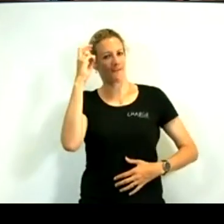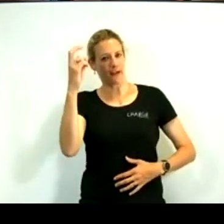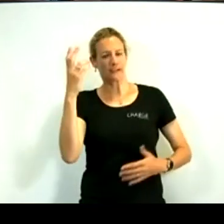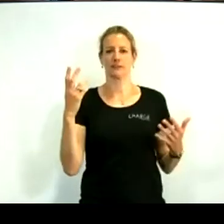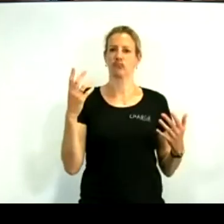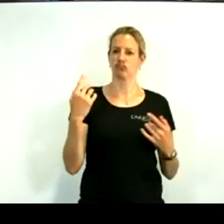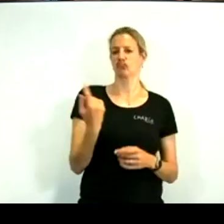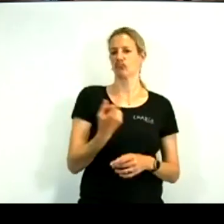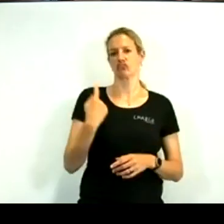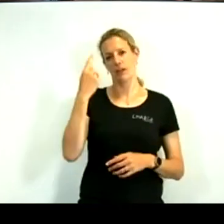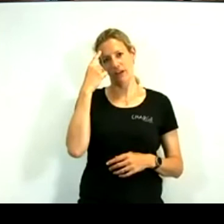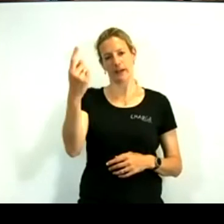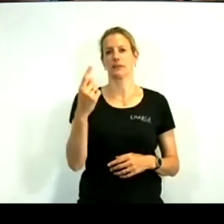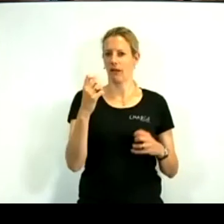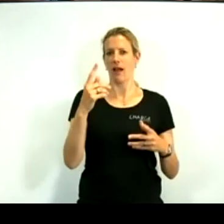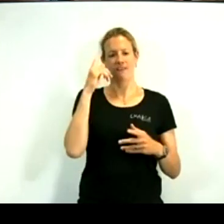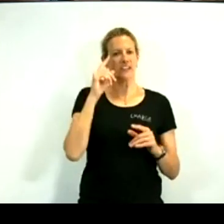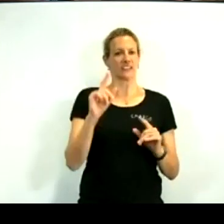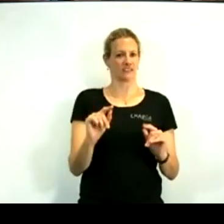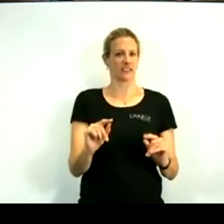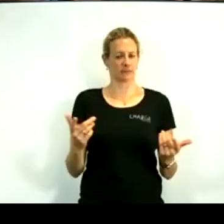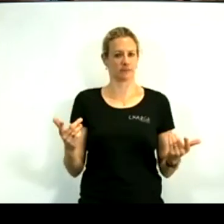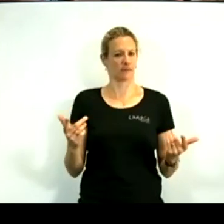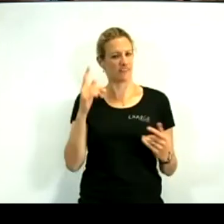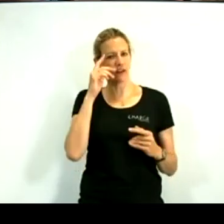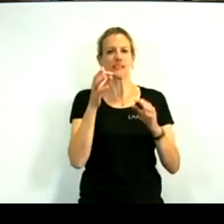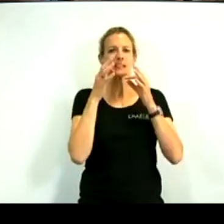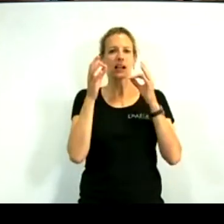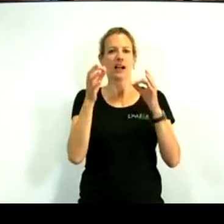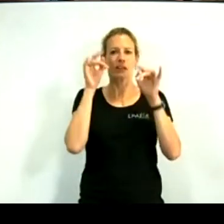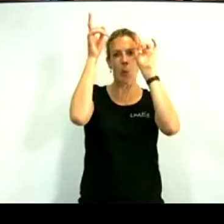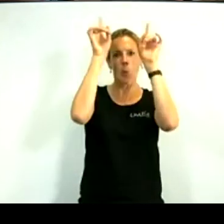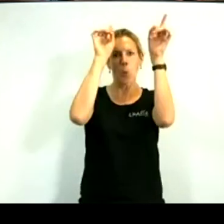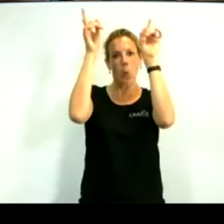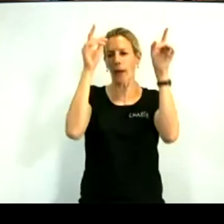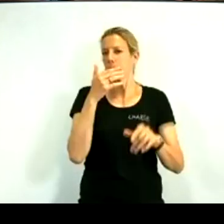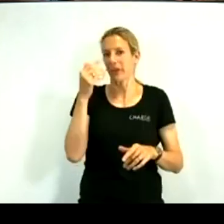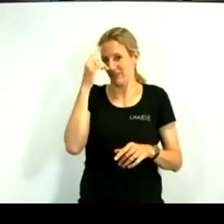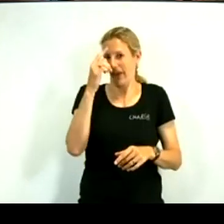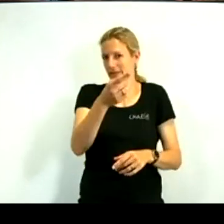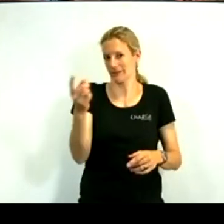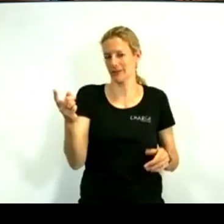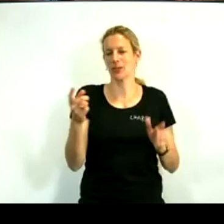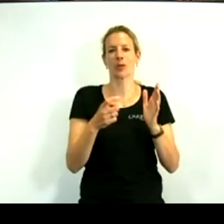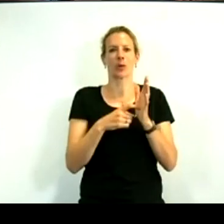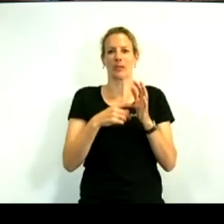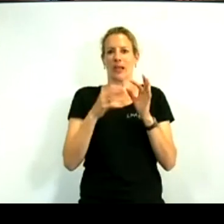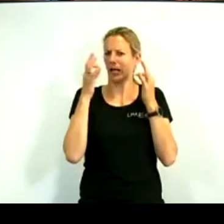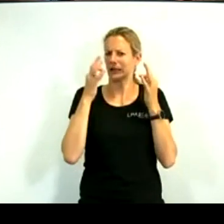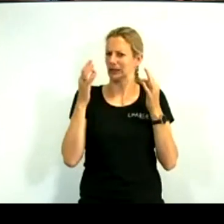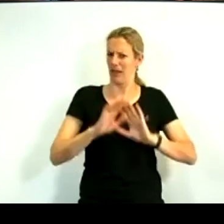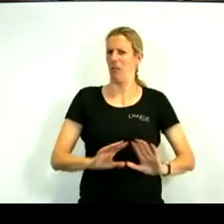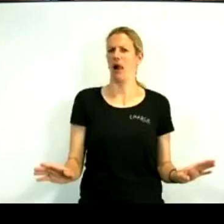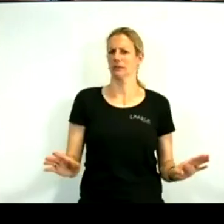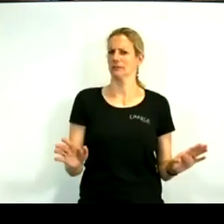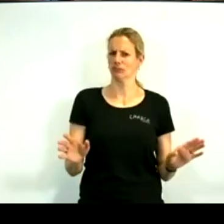know that cat doesn't have big antennae because we know about cats and we know about dandelions. The next picture is